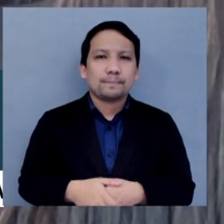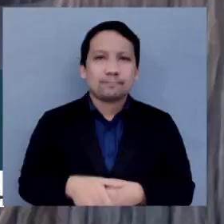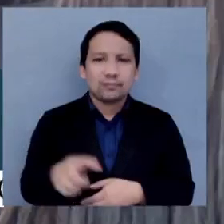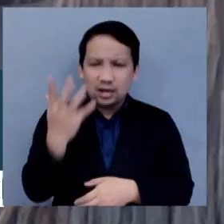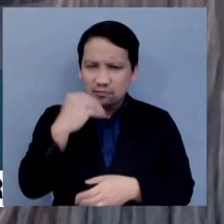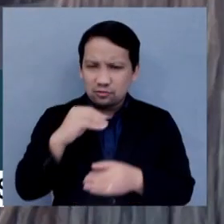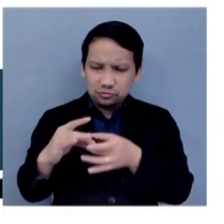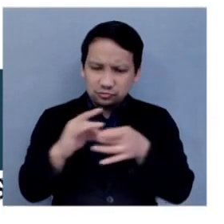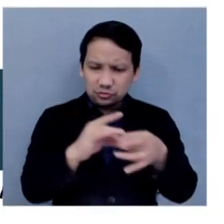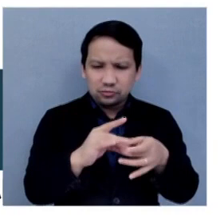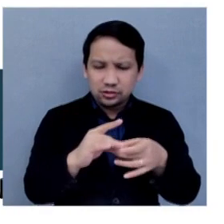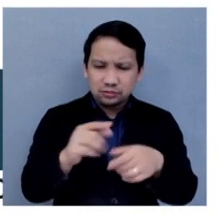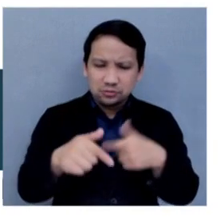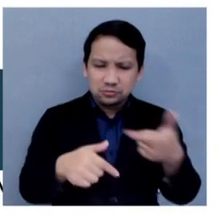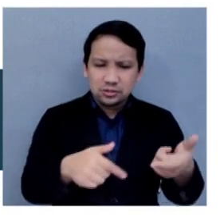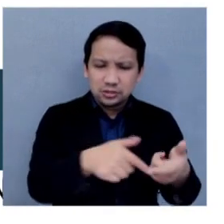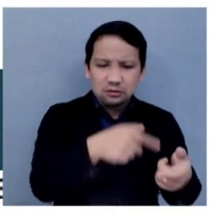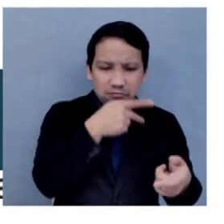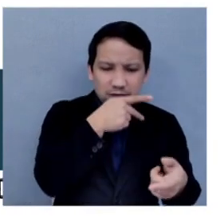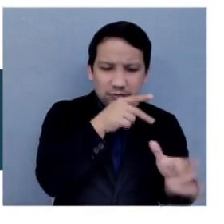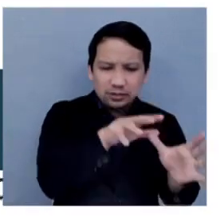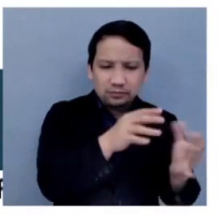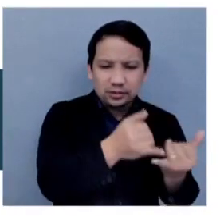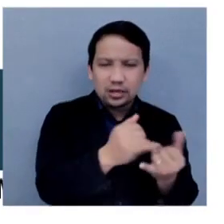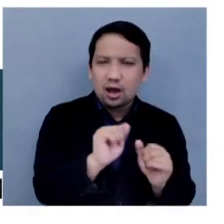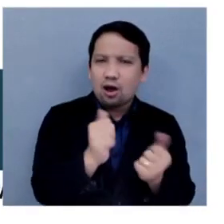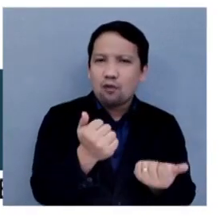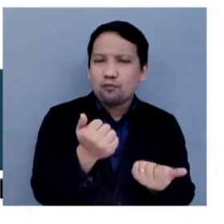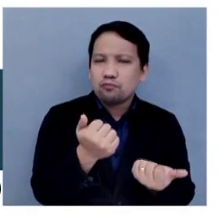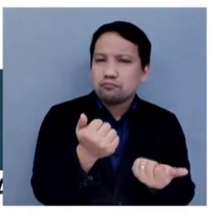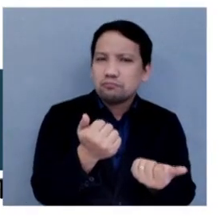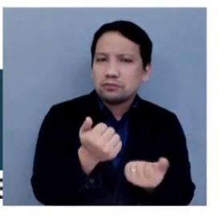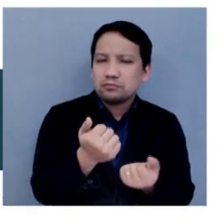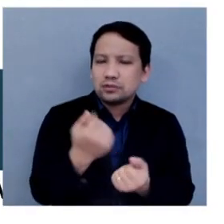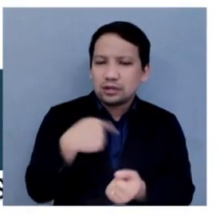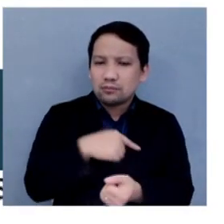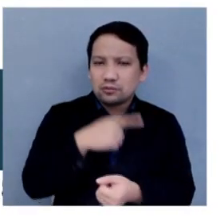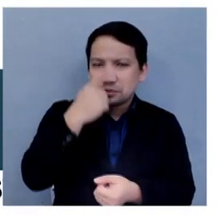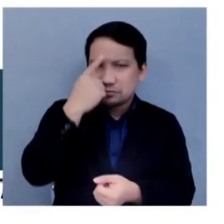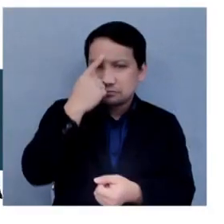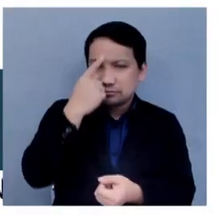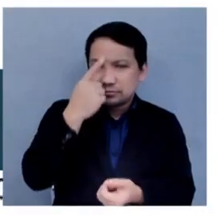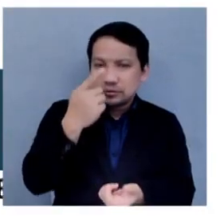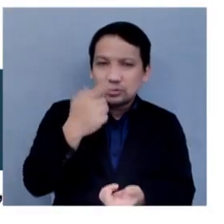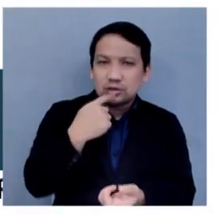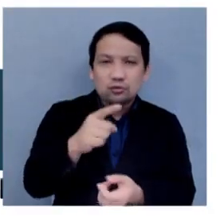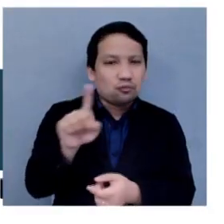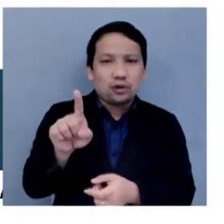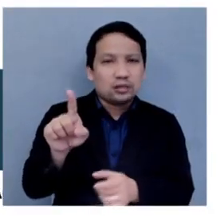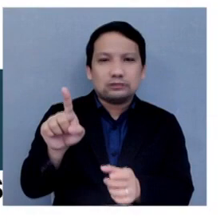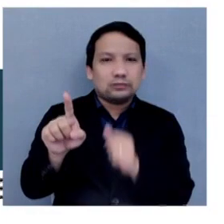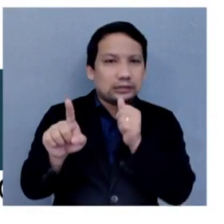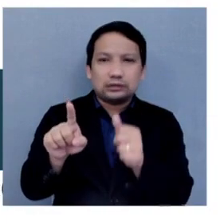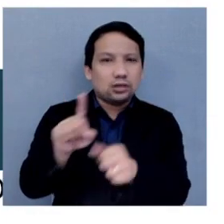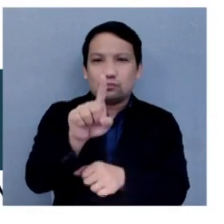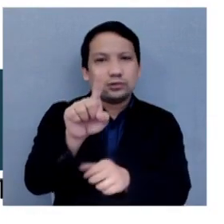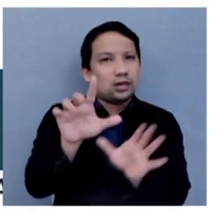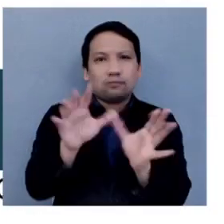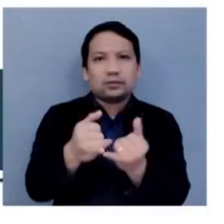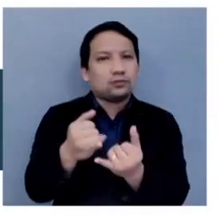of this EDSA bus carousel, Jackie, we understand that there's no one company that's doing this right